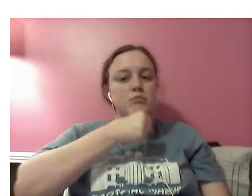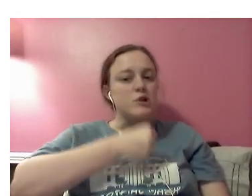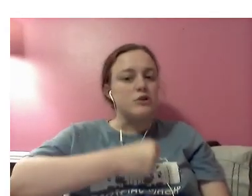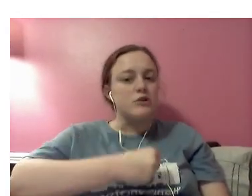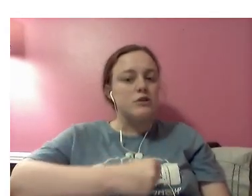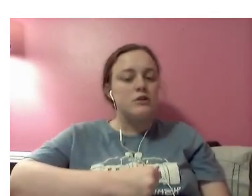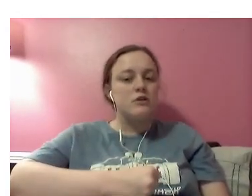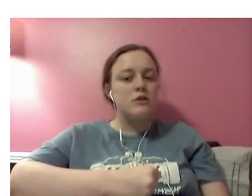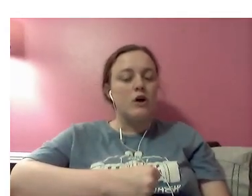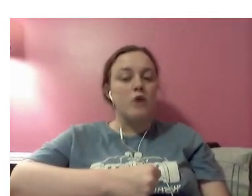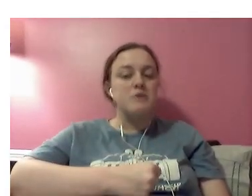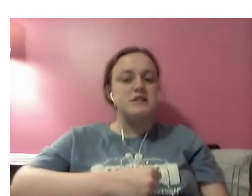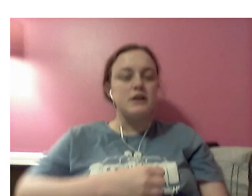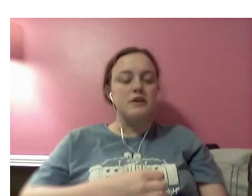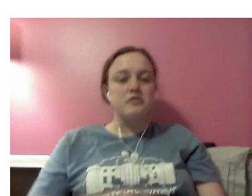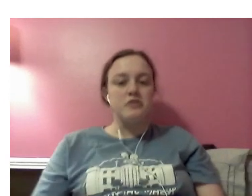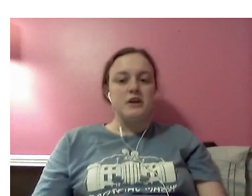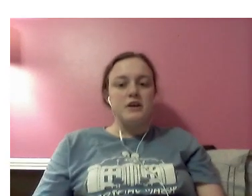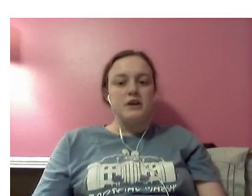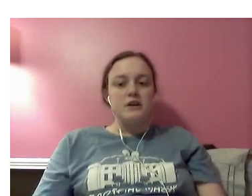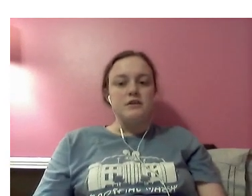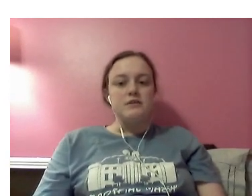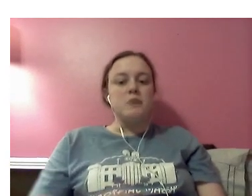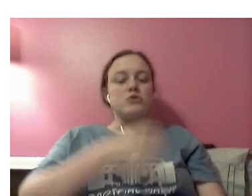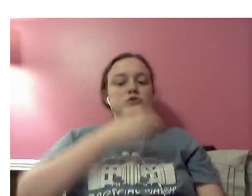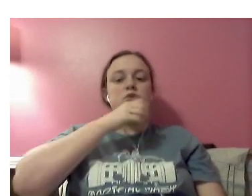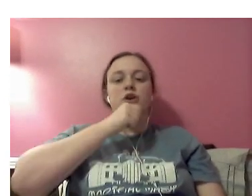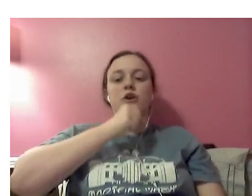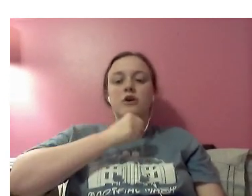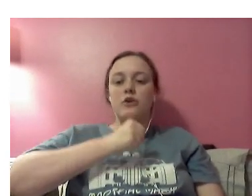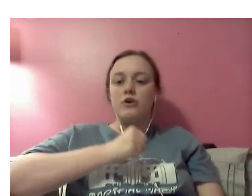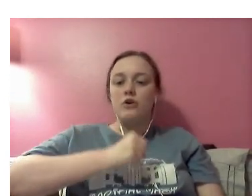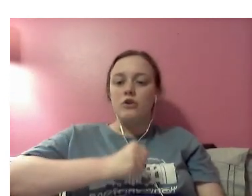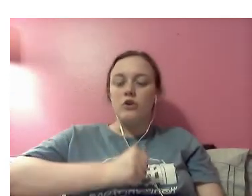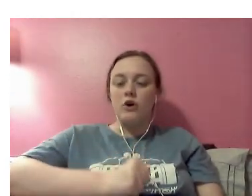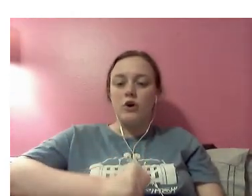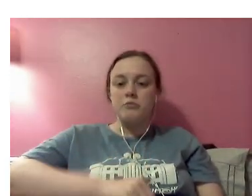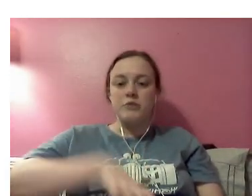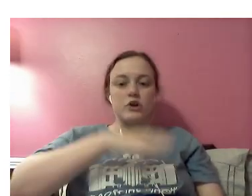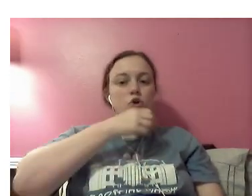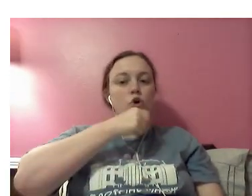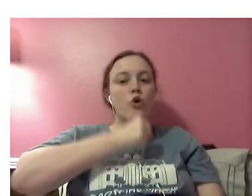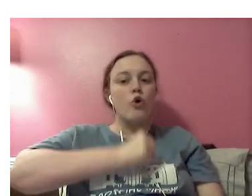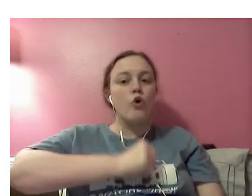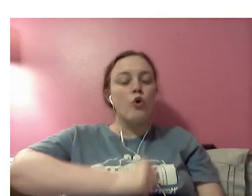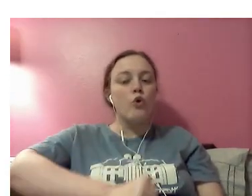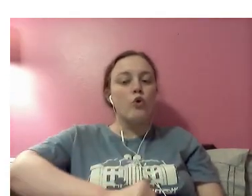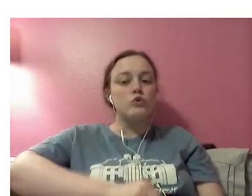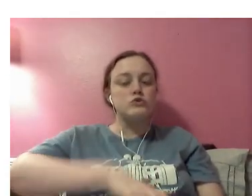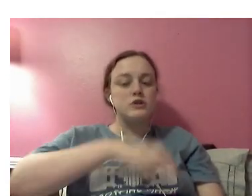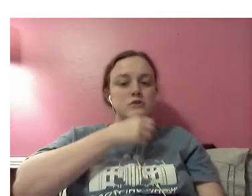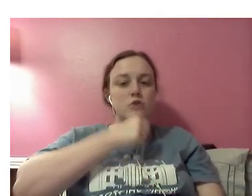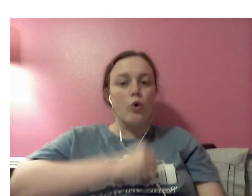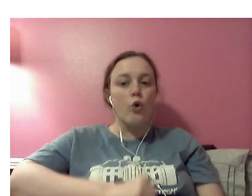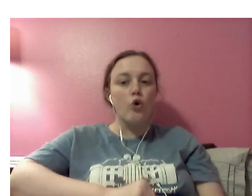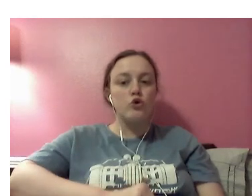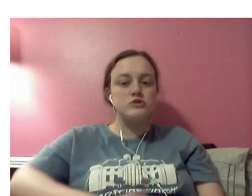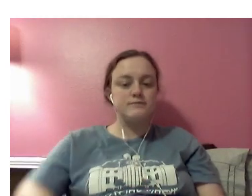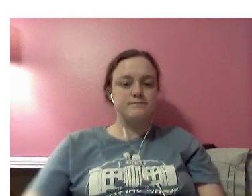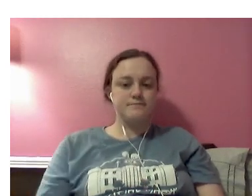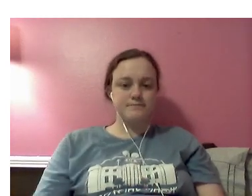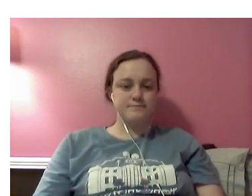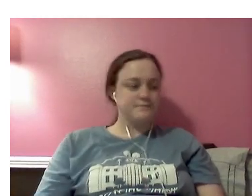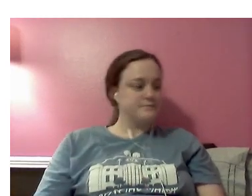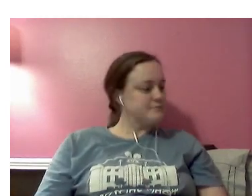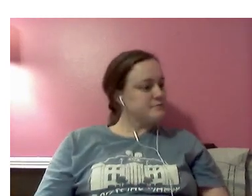man beard. Always think of Dumbledore. Long beard. Old. Old.